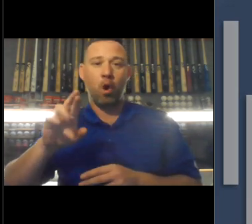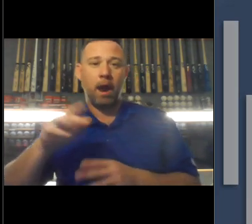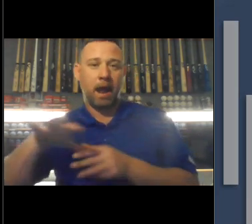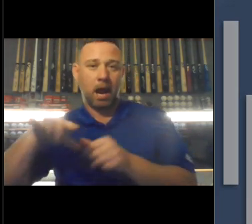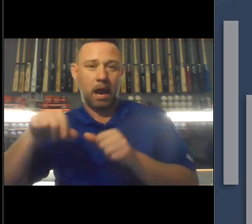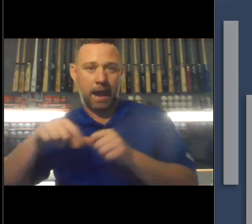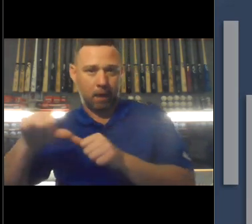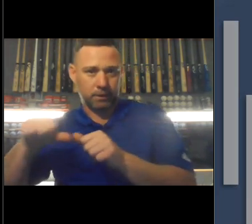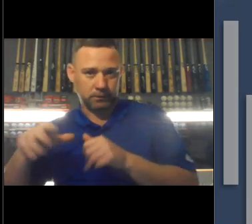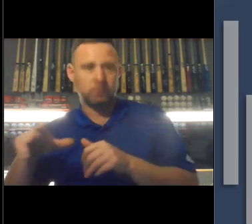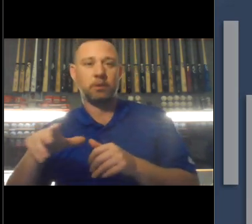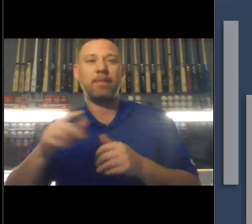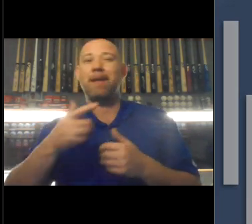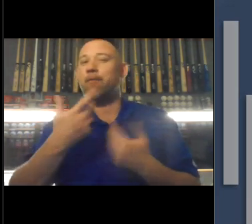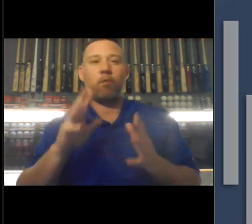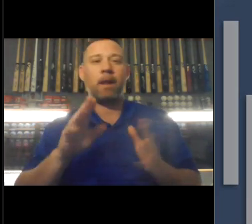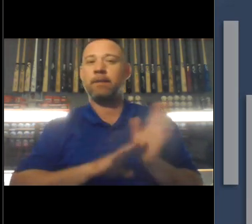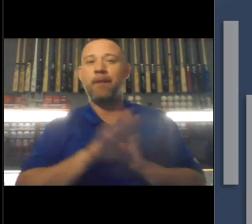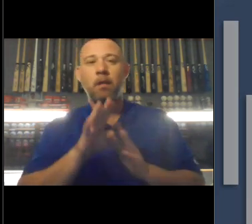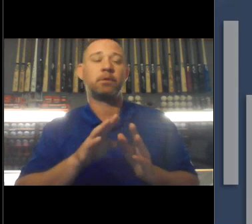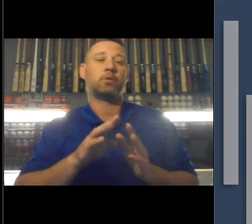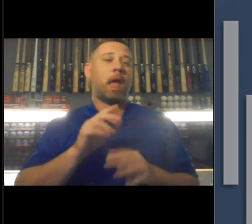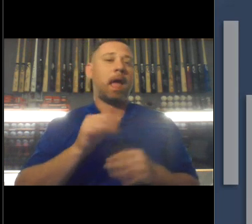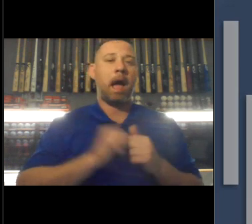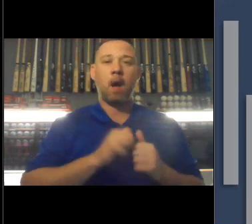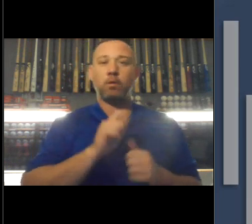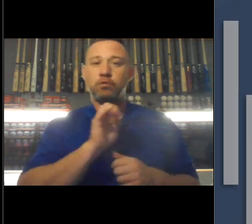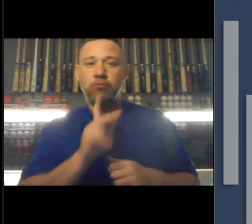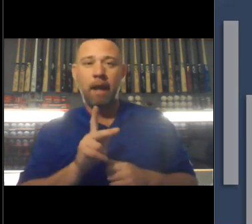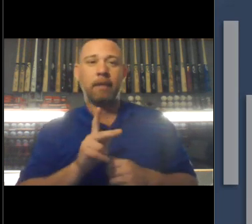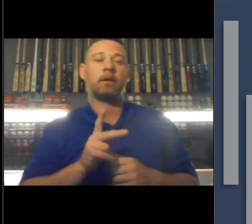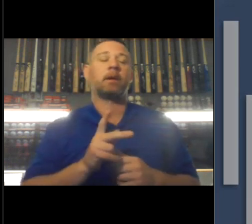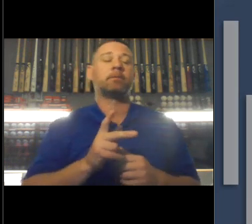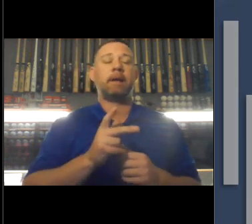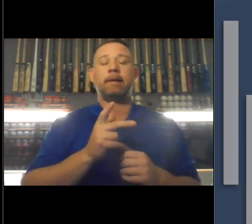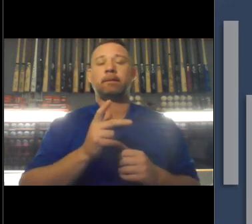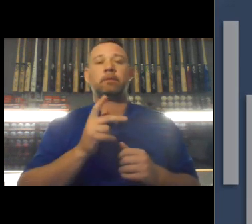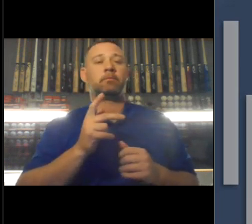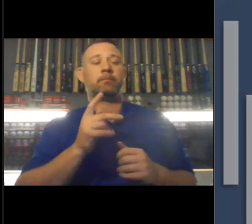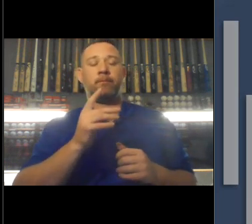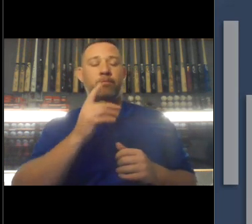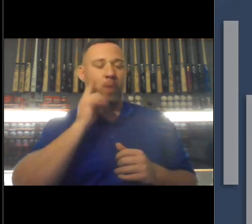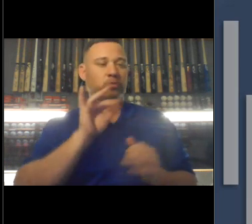to track and to attest and to enforce that requirement for trucks. And so